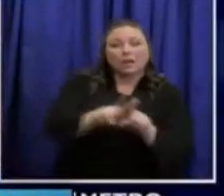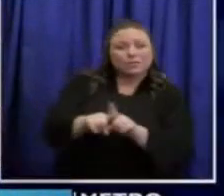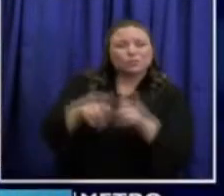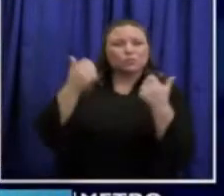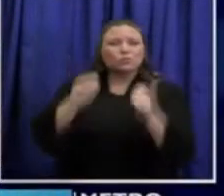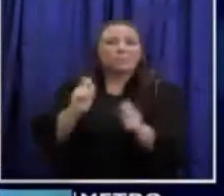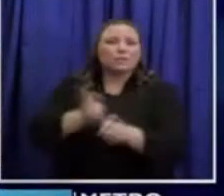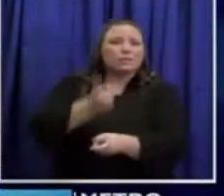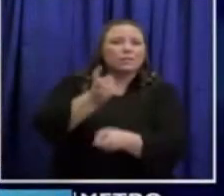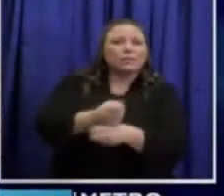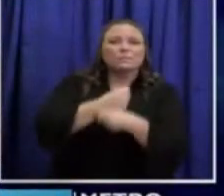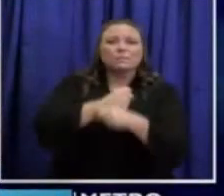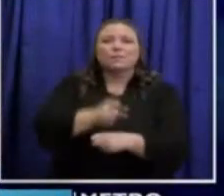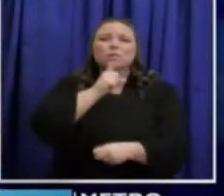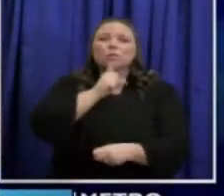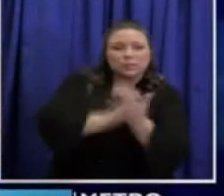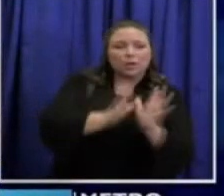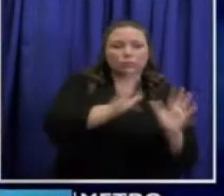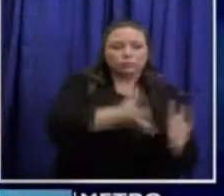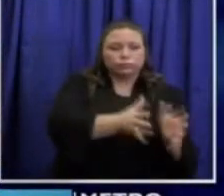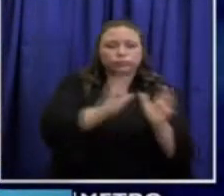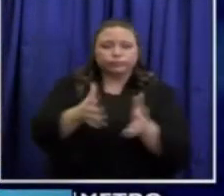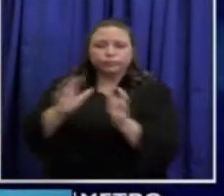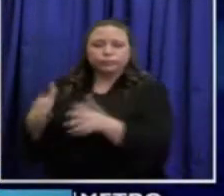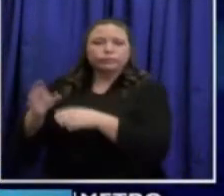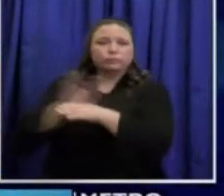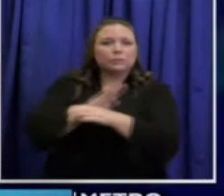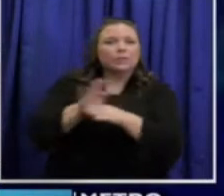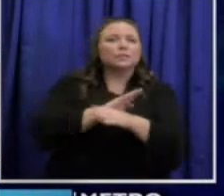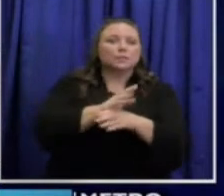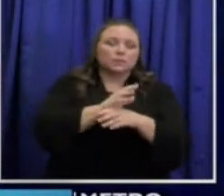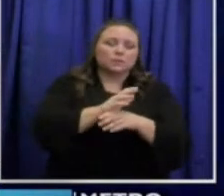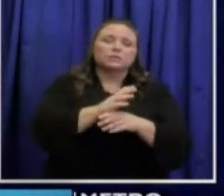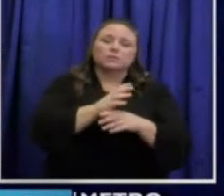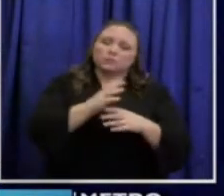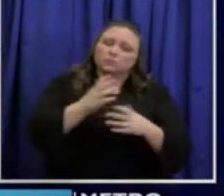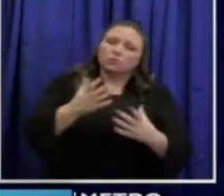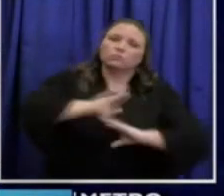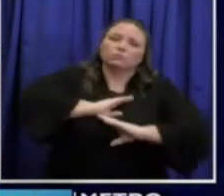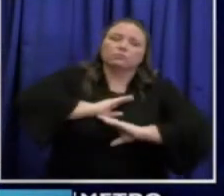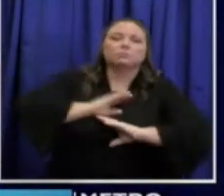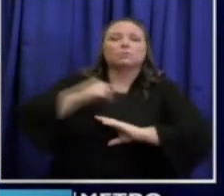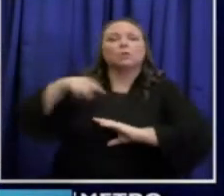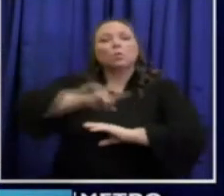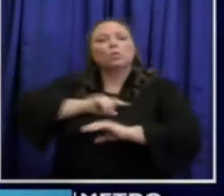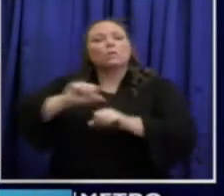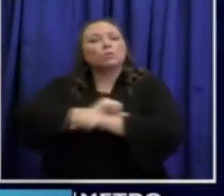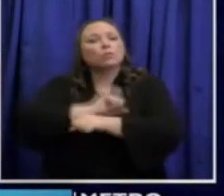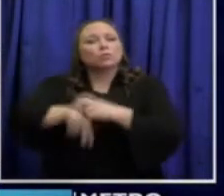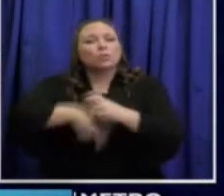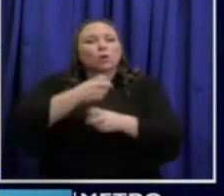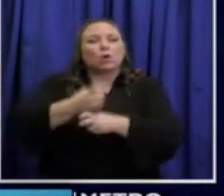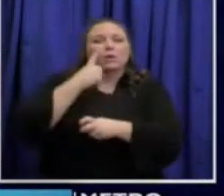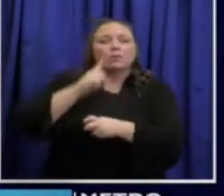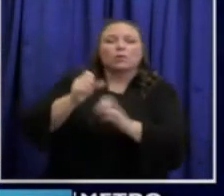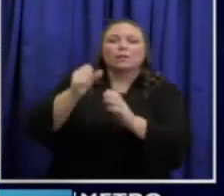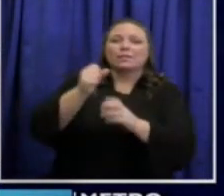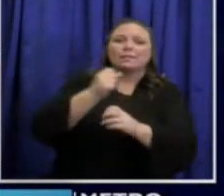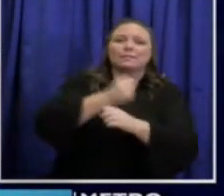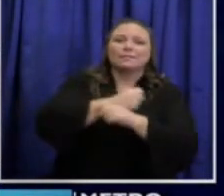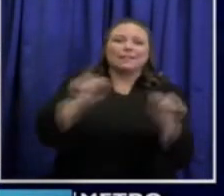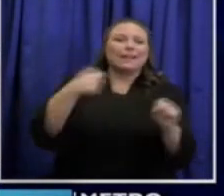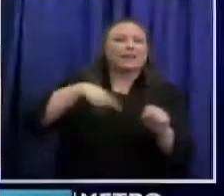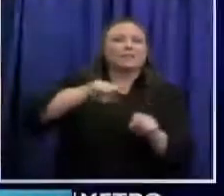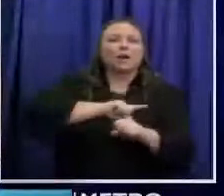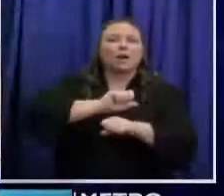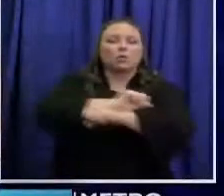that particular industries are covered. I worked hard to make sure that the Save Our Stages Act for independent music venues